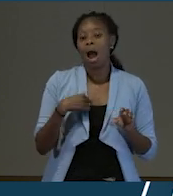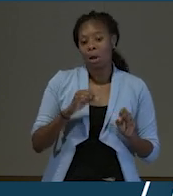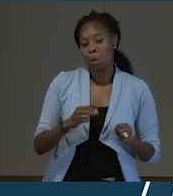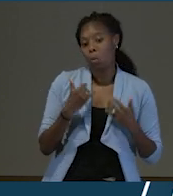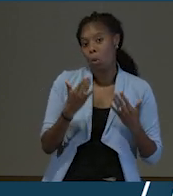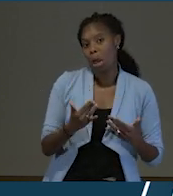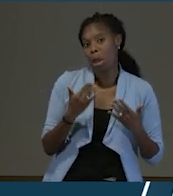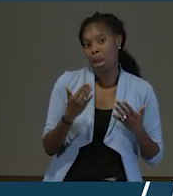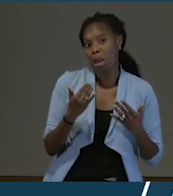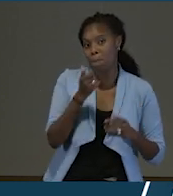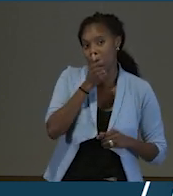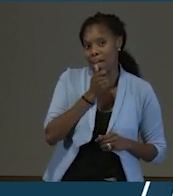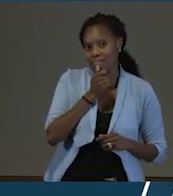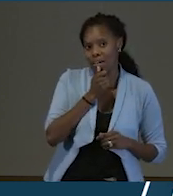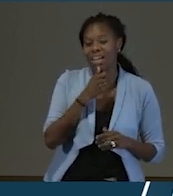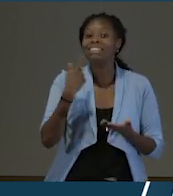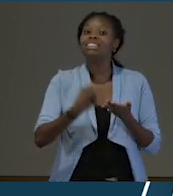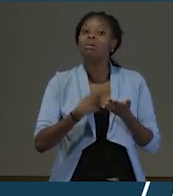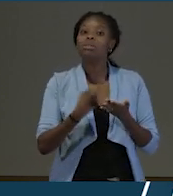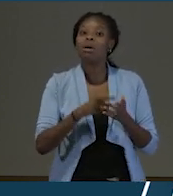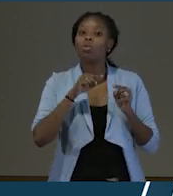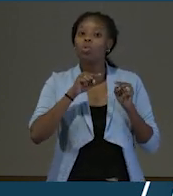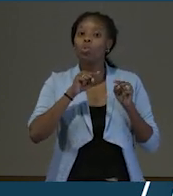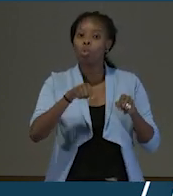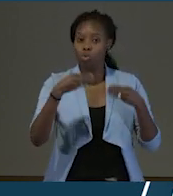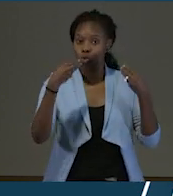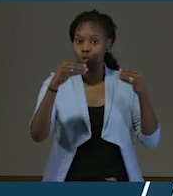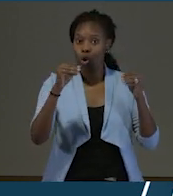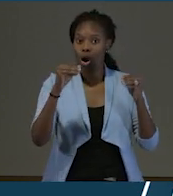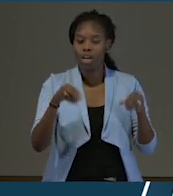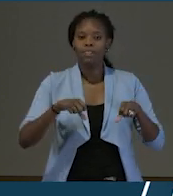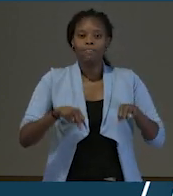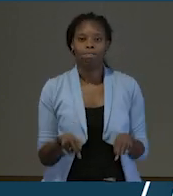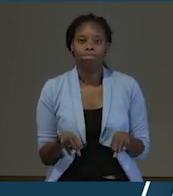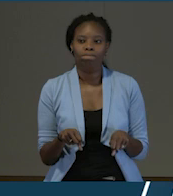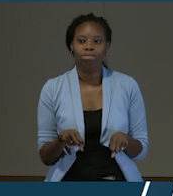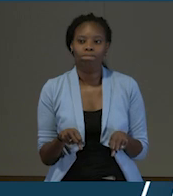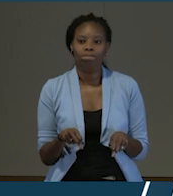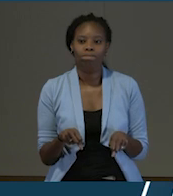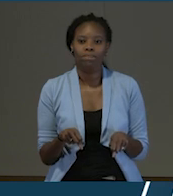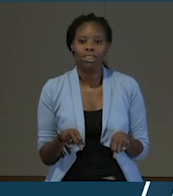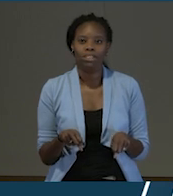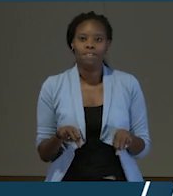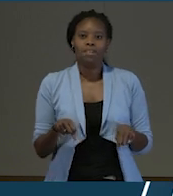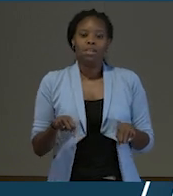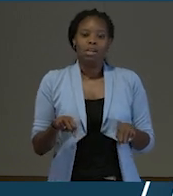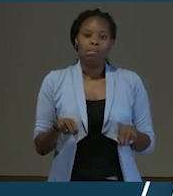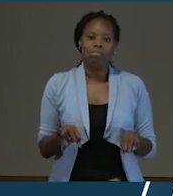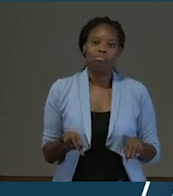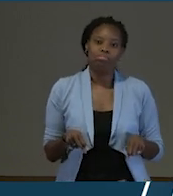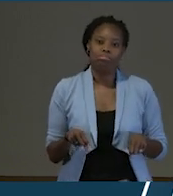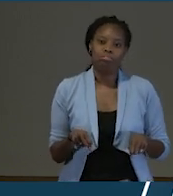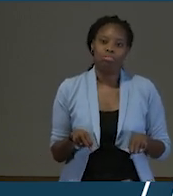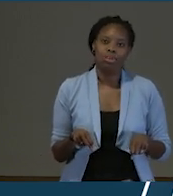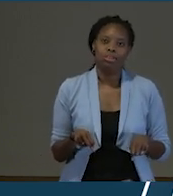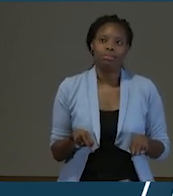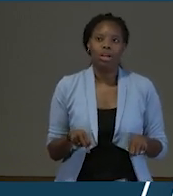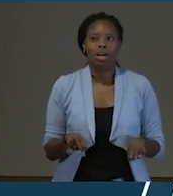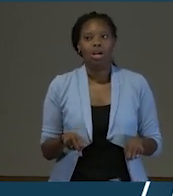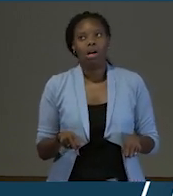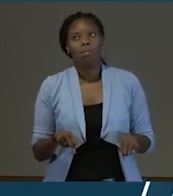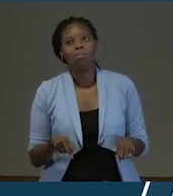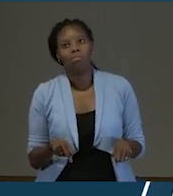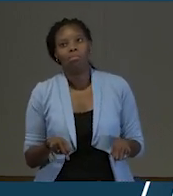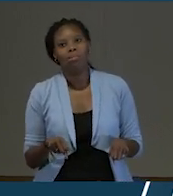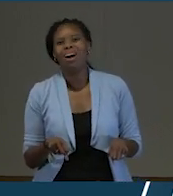and we're like, oh God, it's line. And we don't say anything, right? So putting a name to it and modeling